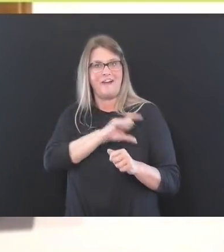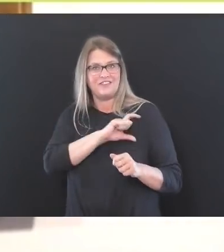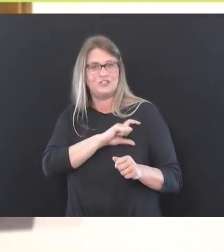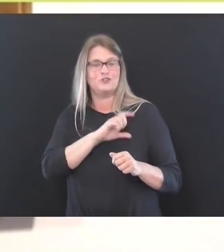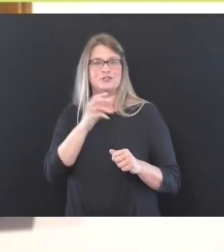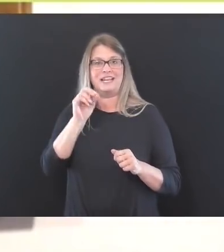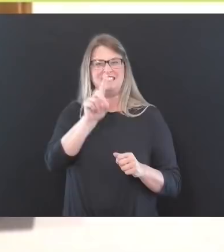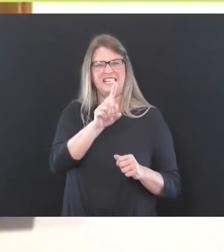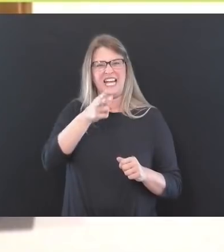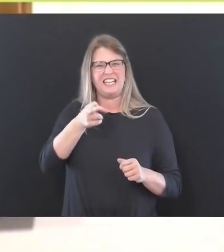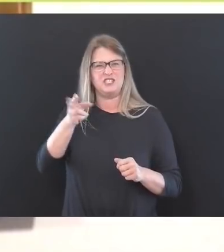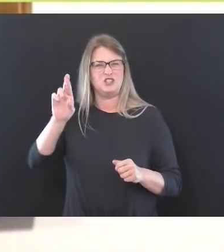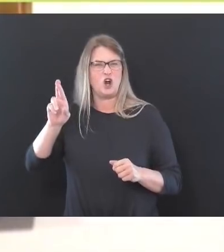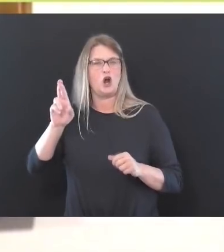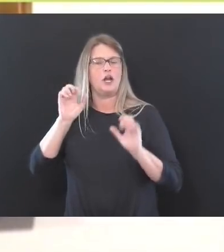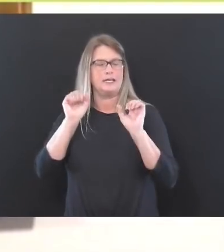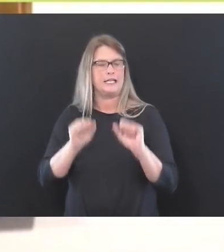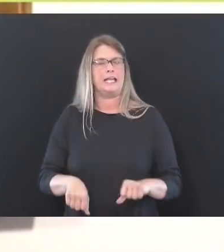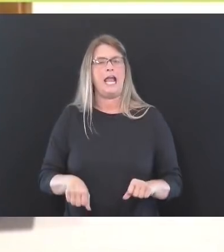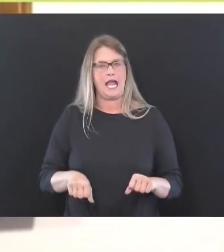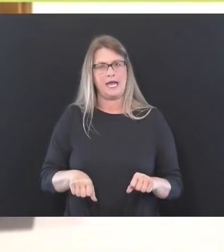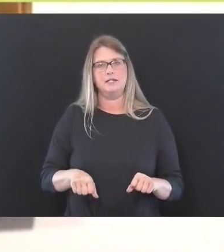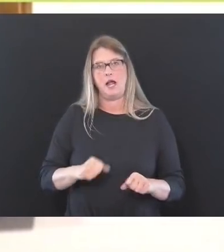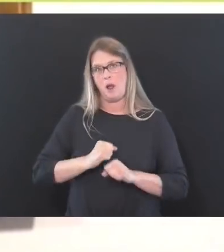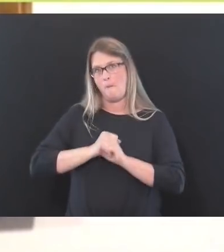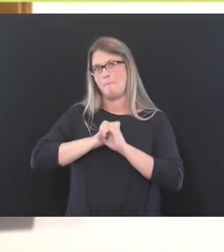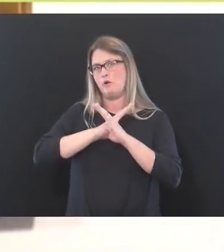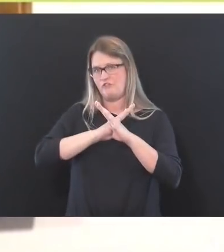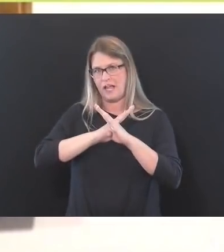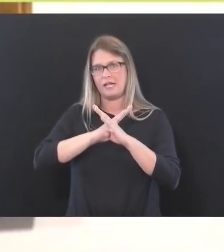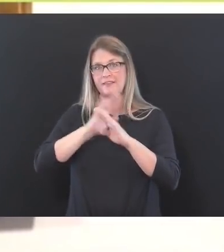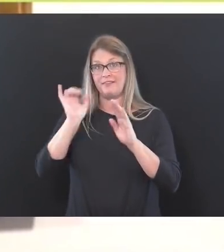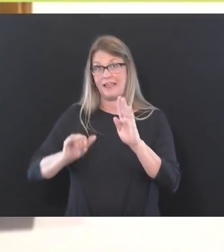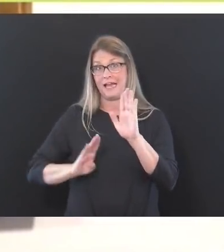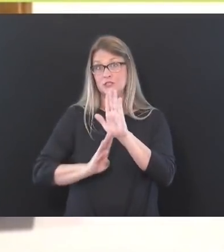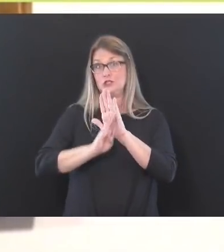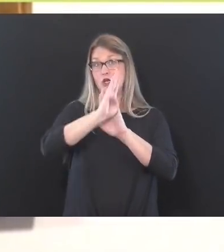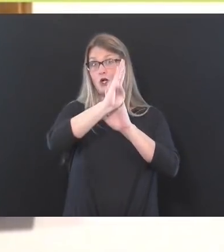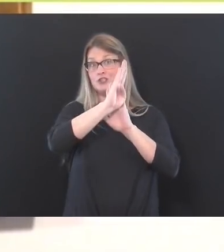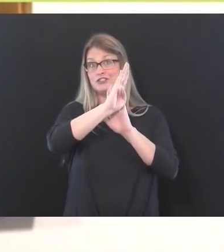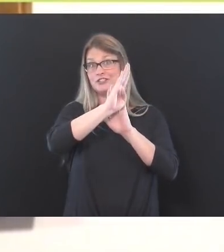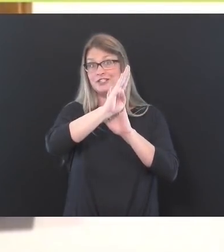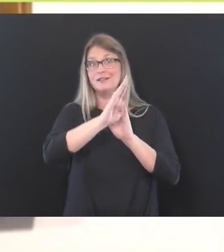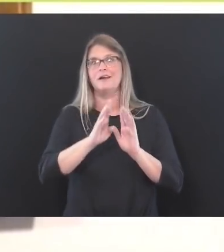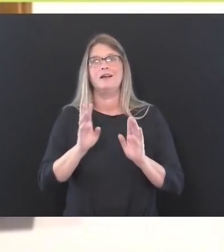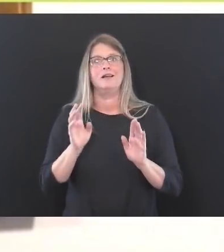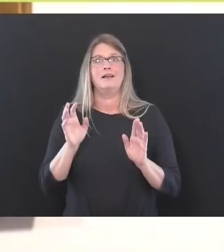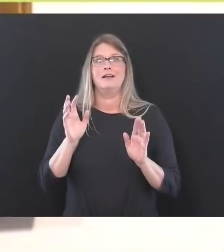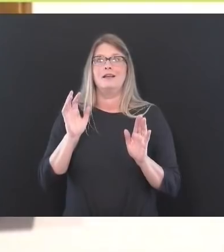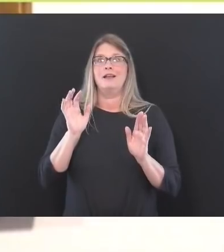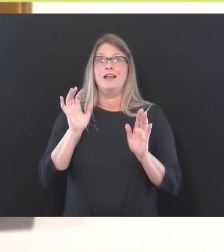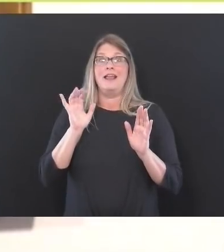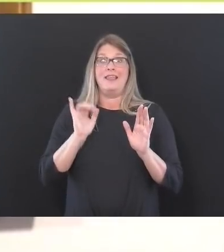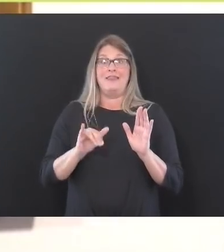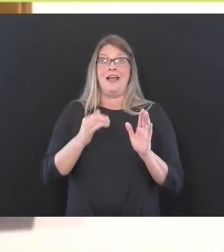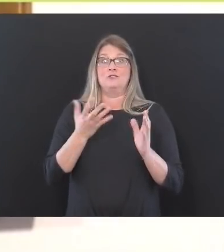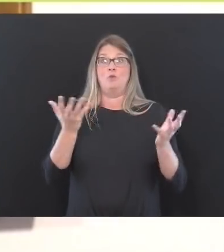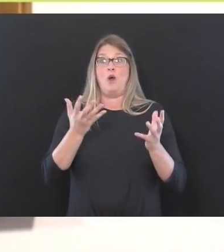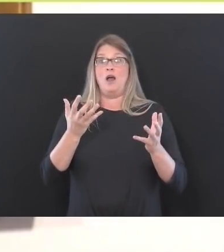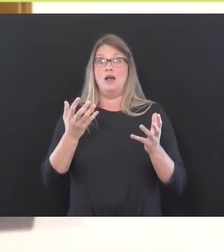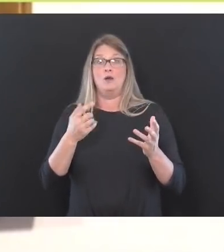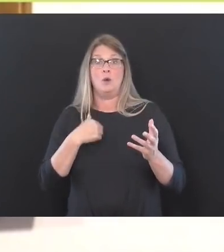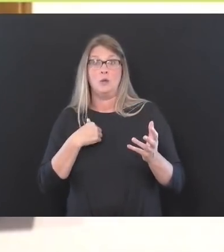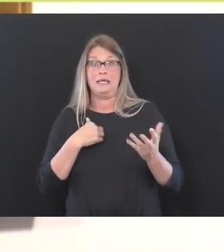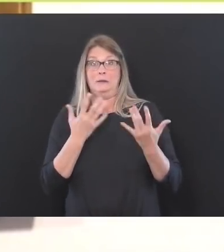made, that we are able to prevent us from having that surge, which really is the overtaking of the capacity of the